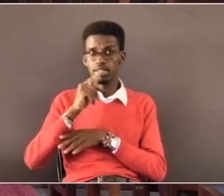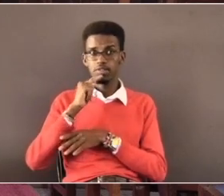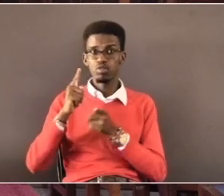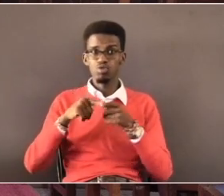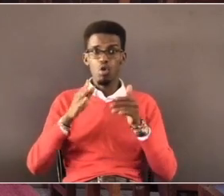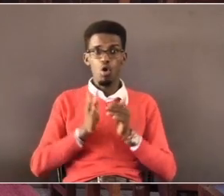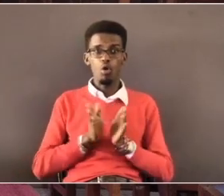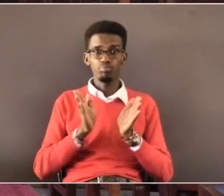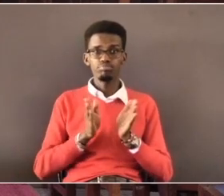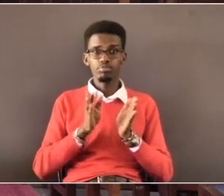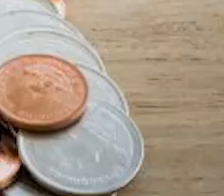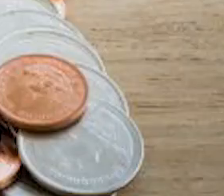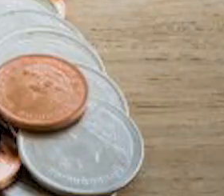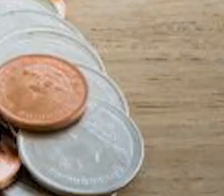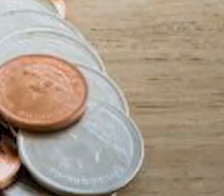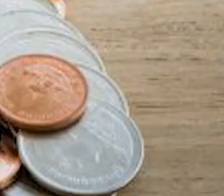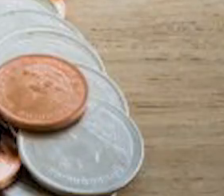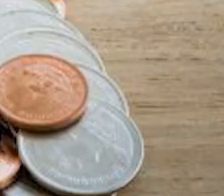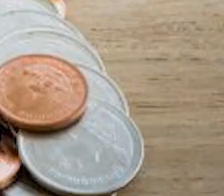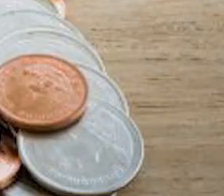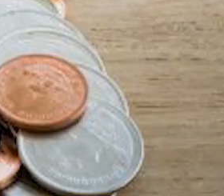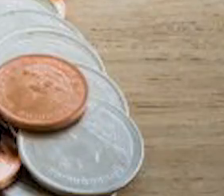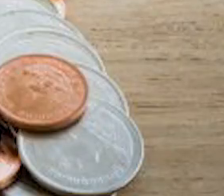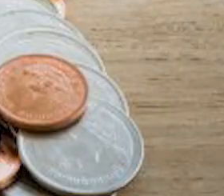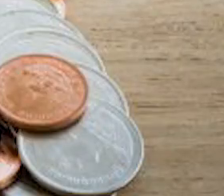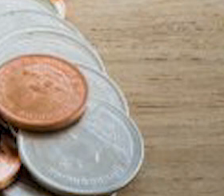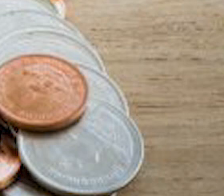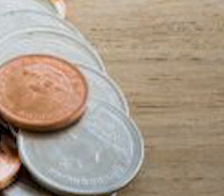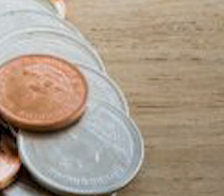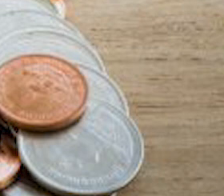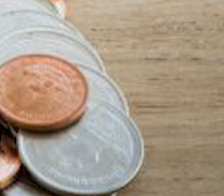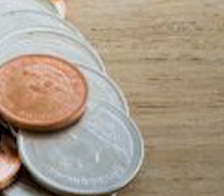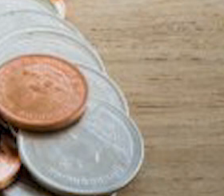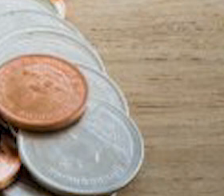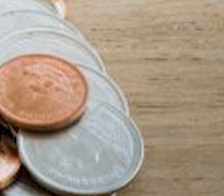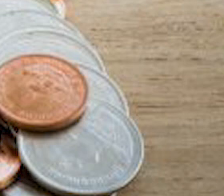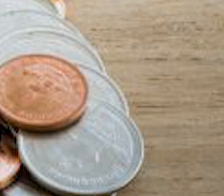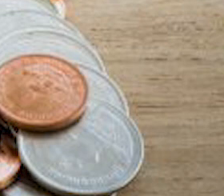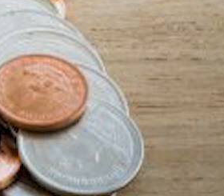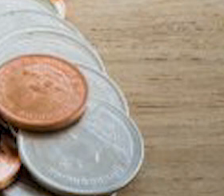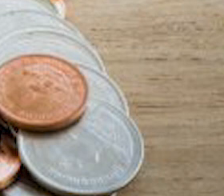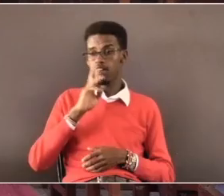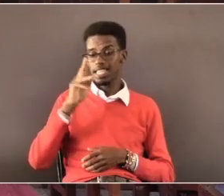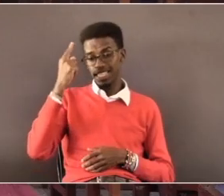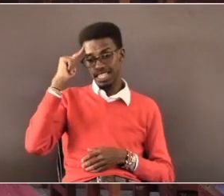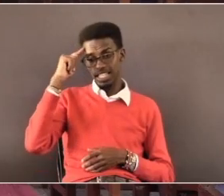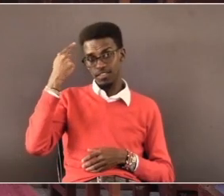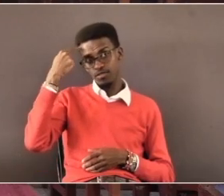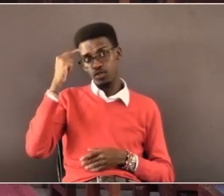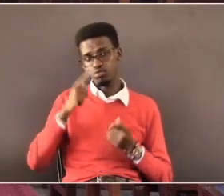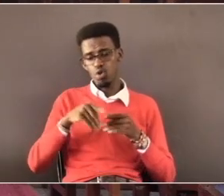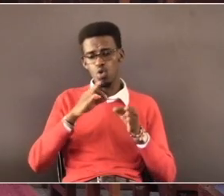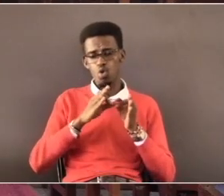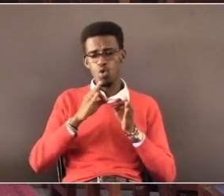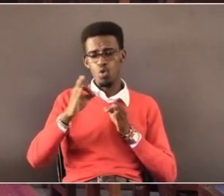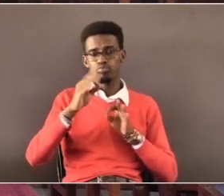opening joint accounts. Terms and conditions apply for me. If you are thinking of this is long term,